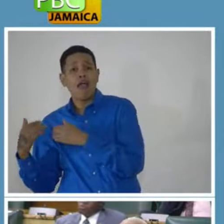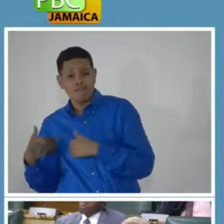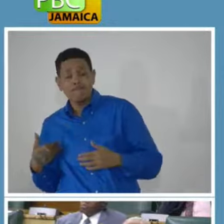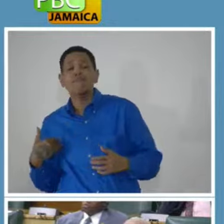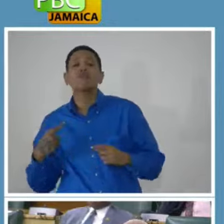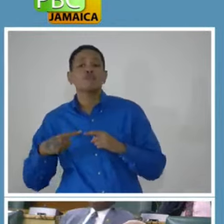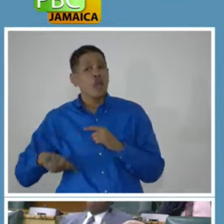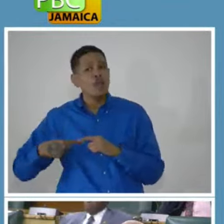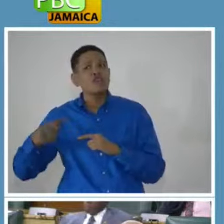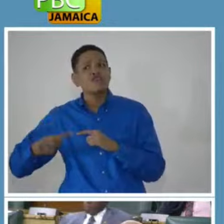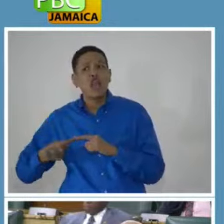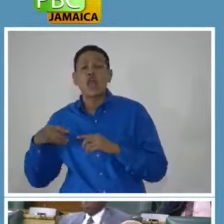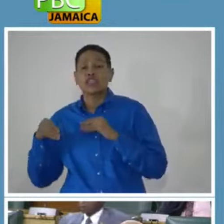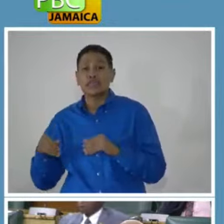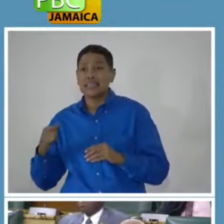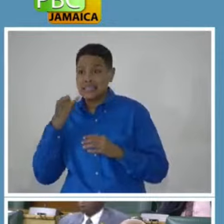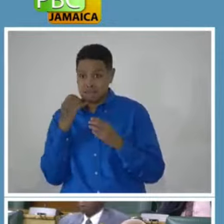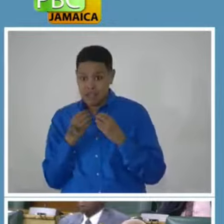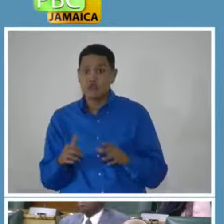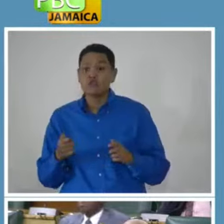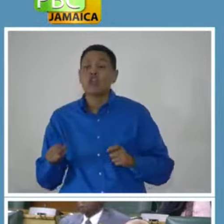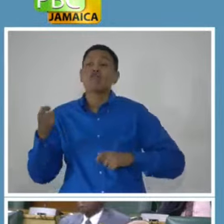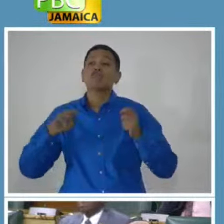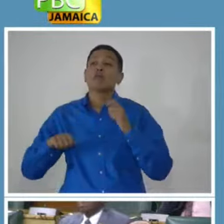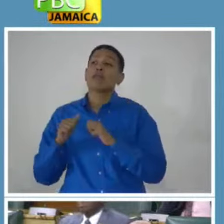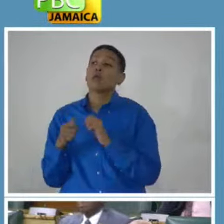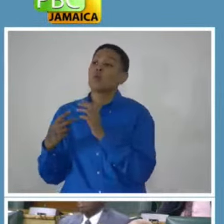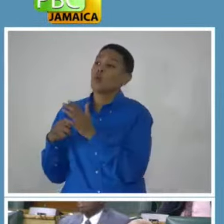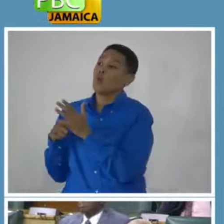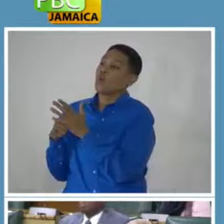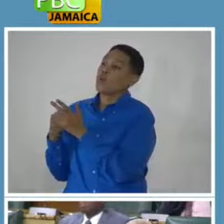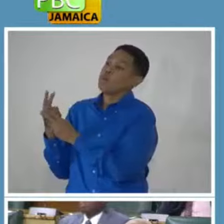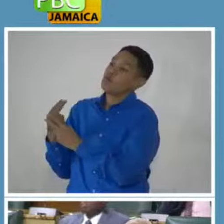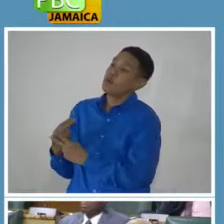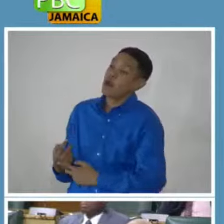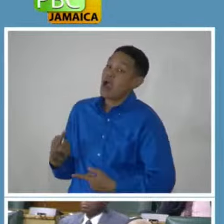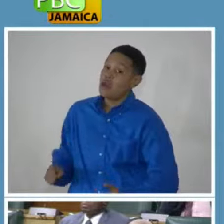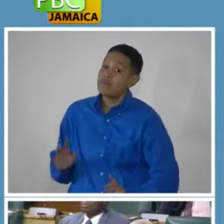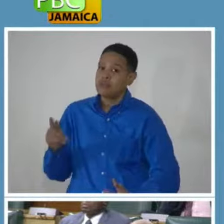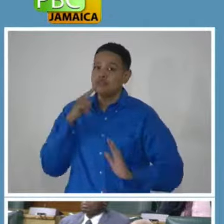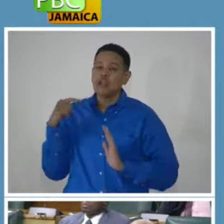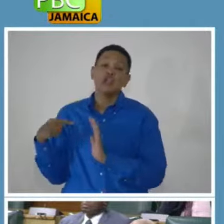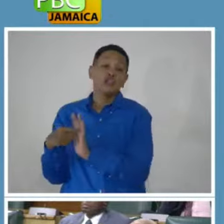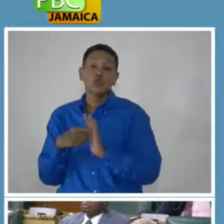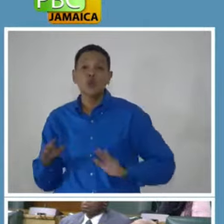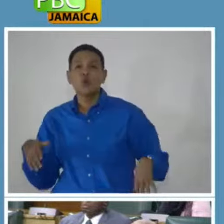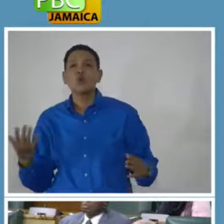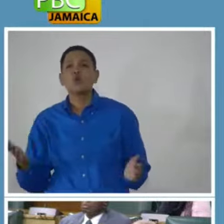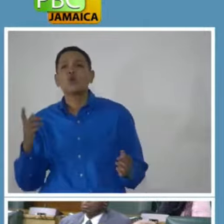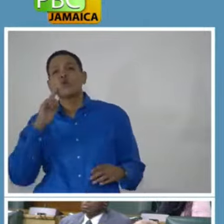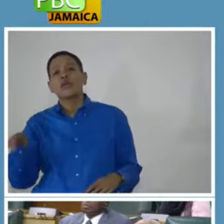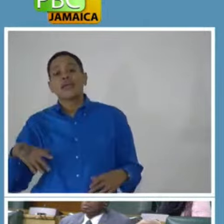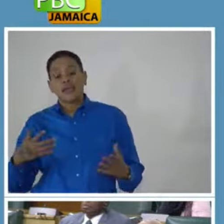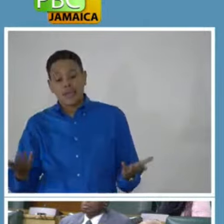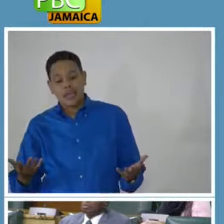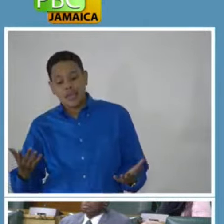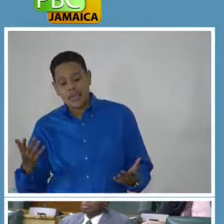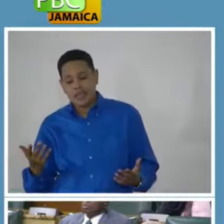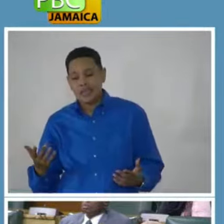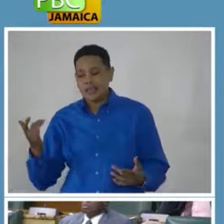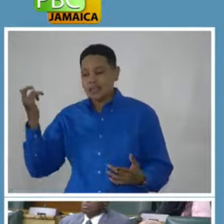you lose recurrent revenues, trying to replace it with debt is a state of illusory